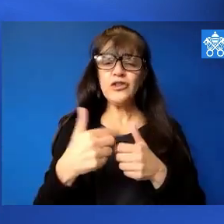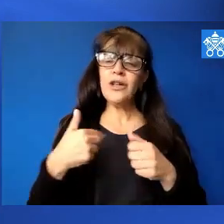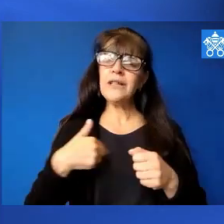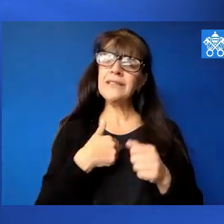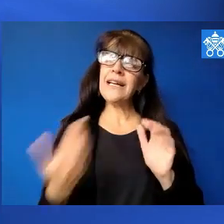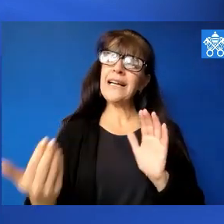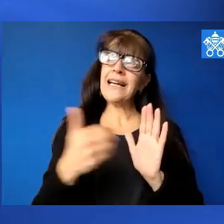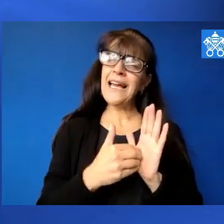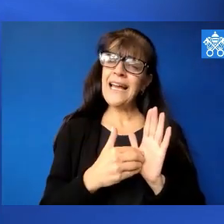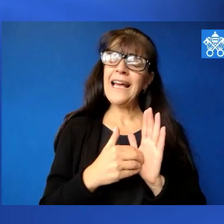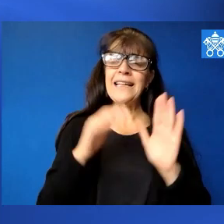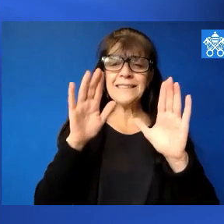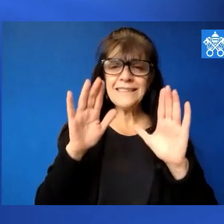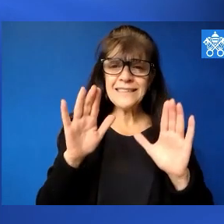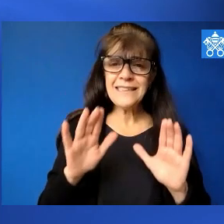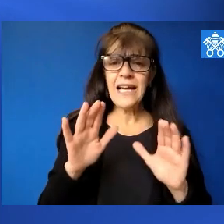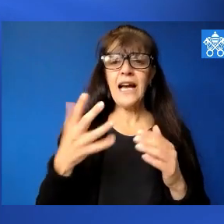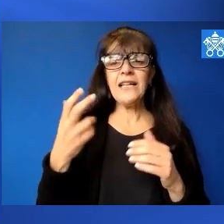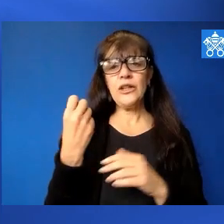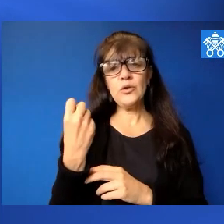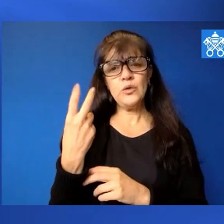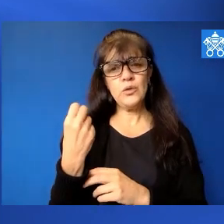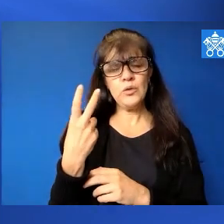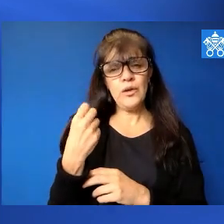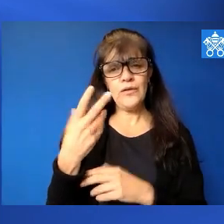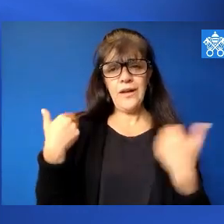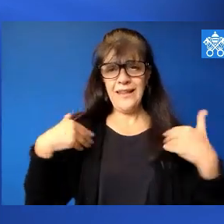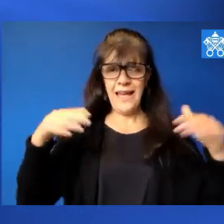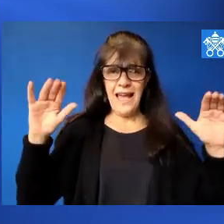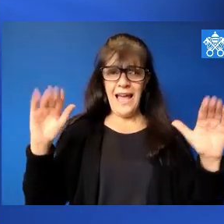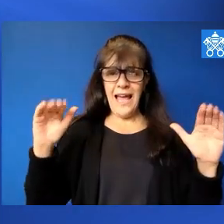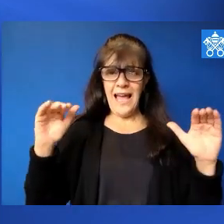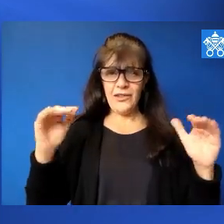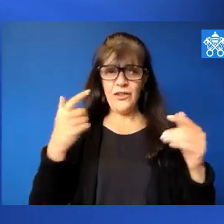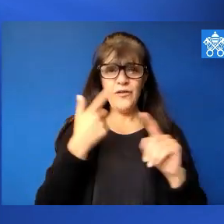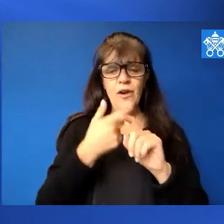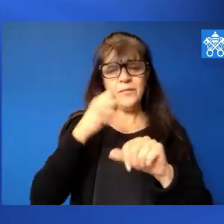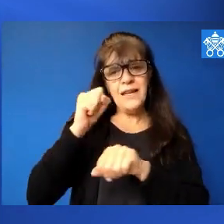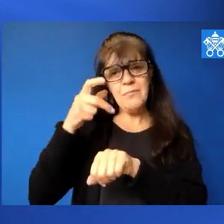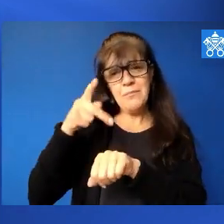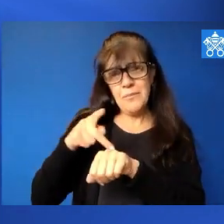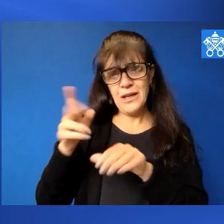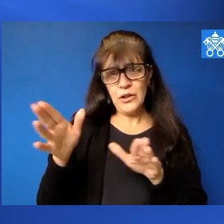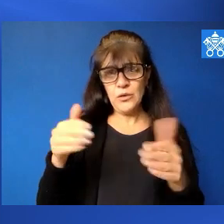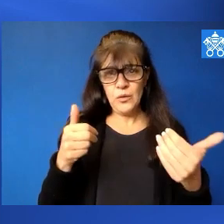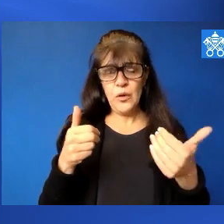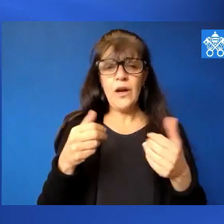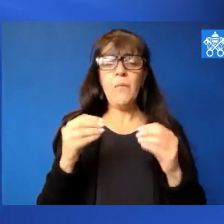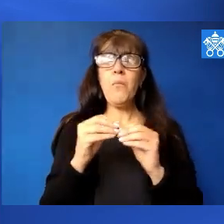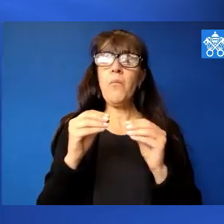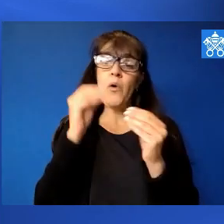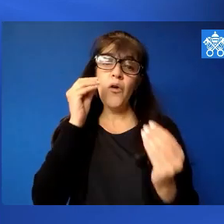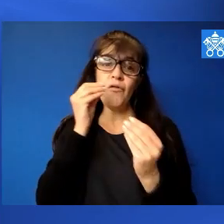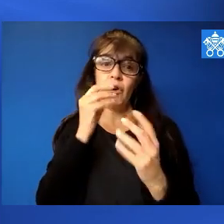again for our upcoming broadcast, including, of course, Sunday, 12 p.m., The Angelus, live from St. Peter's Square. You'll find